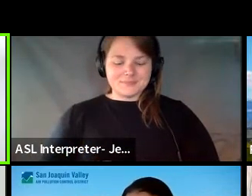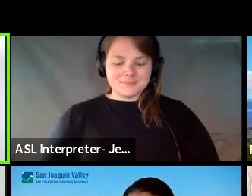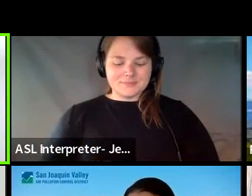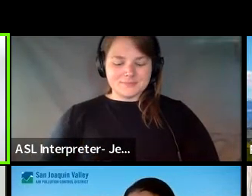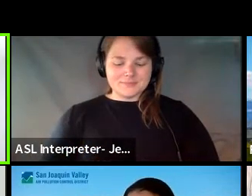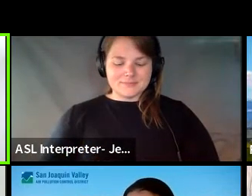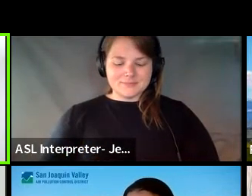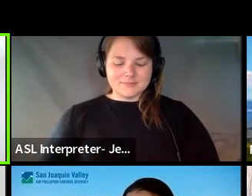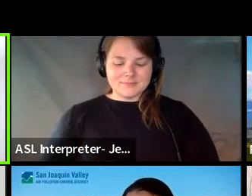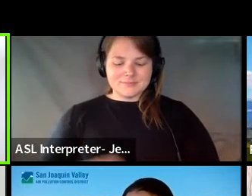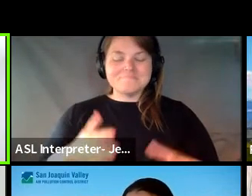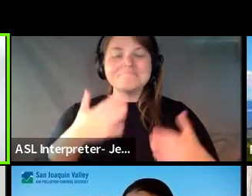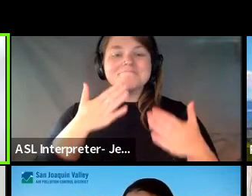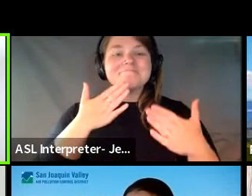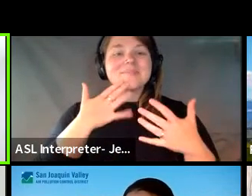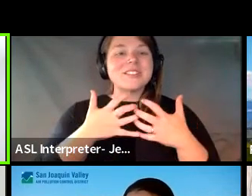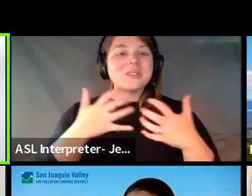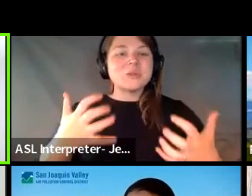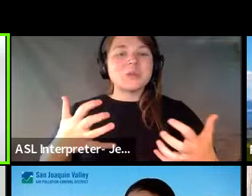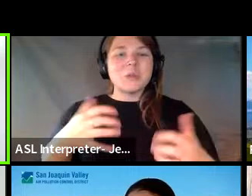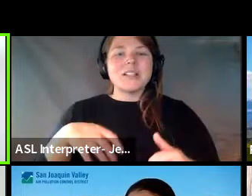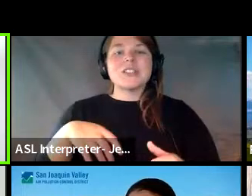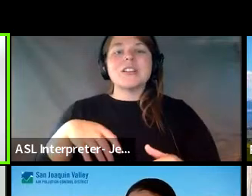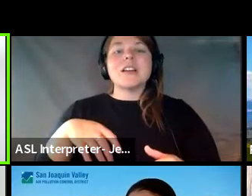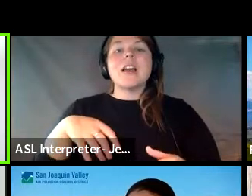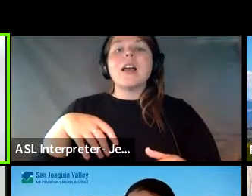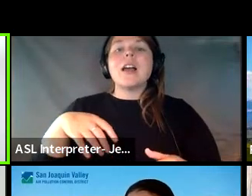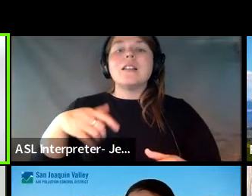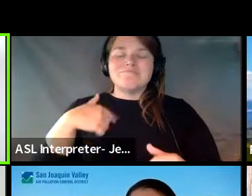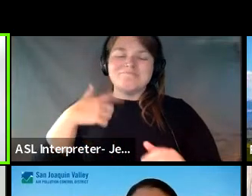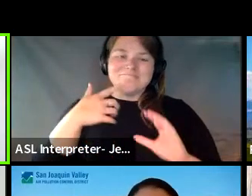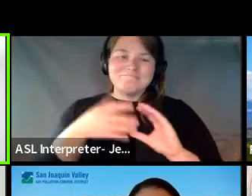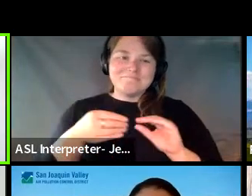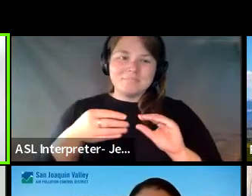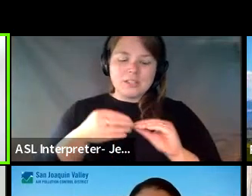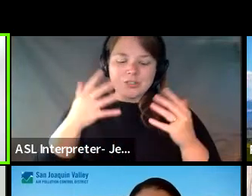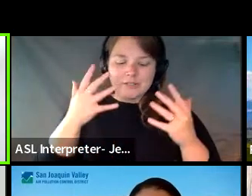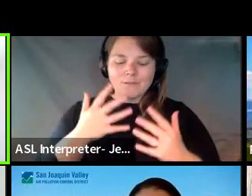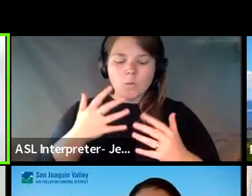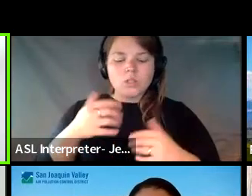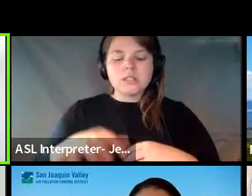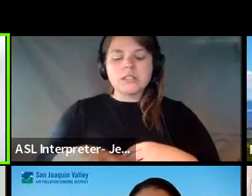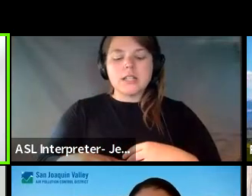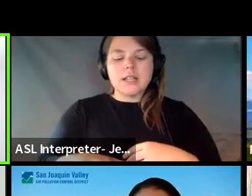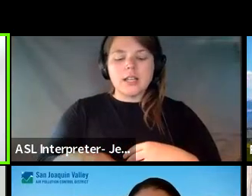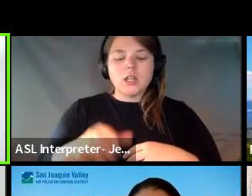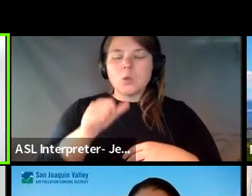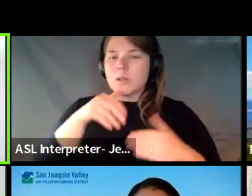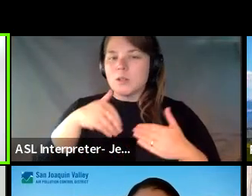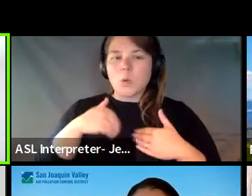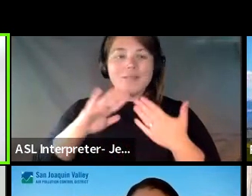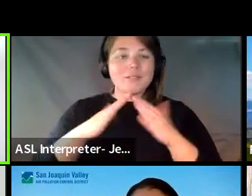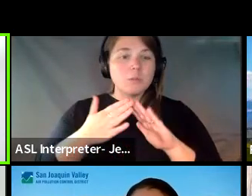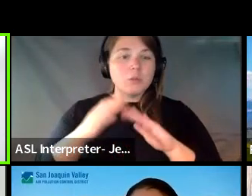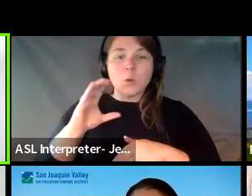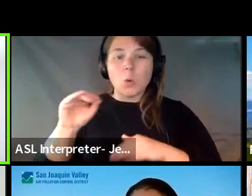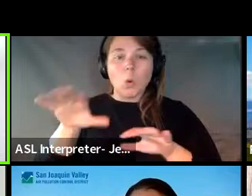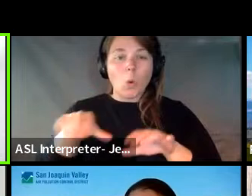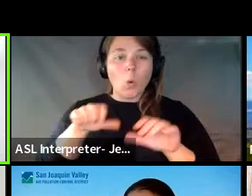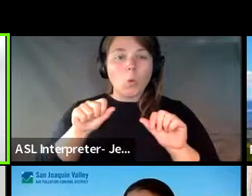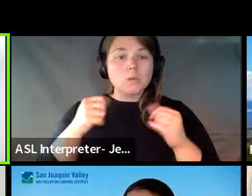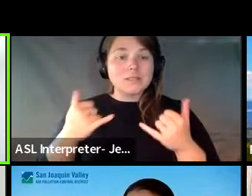Laura, yeah, thank you, Jessica. And as she mentioned, we unfortunately don't have a community co-host tonight, but if you